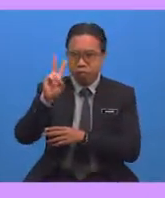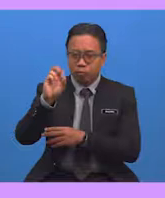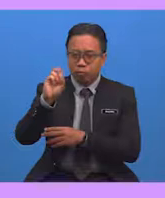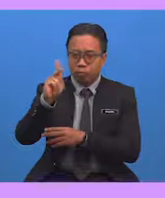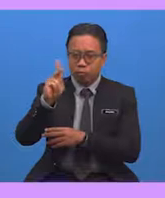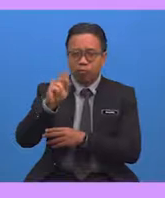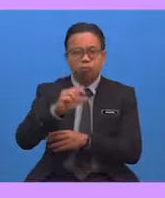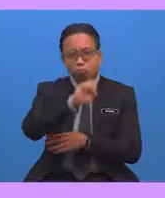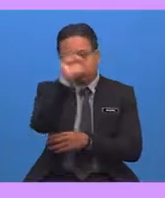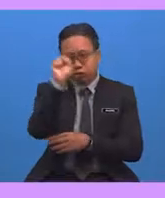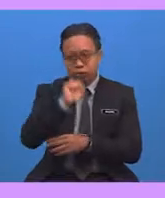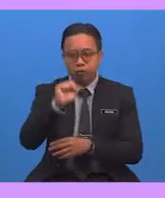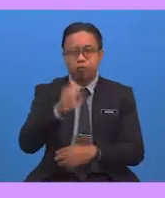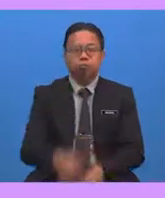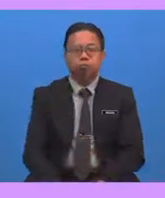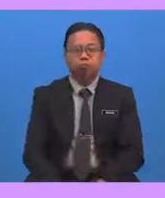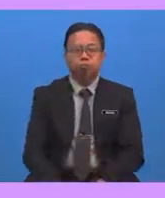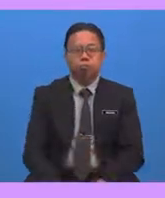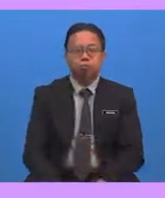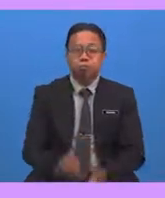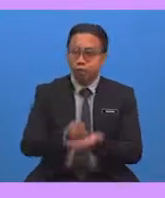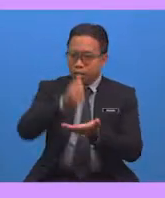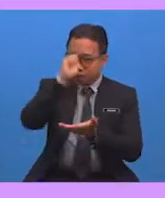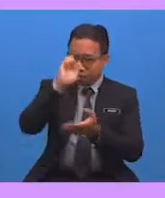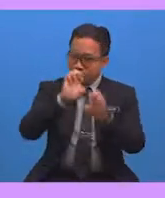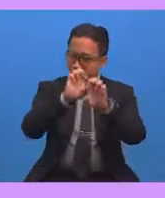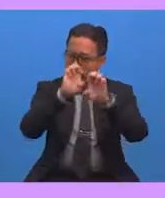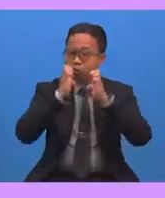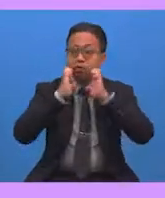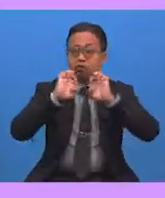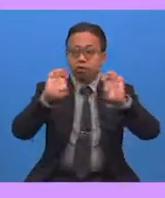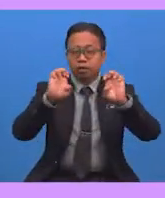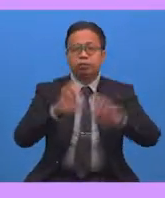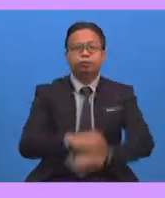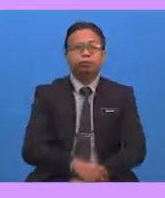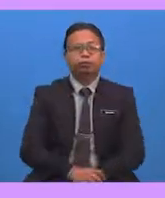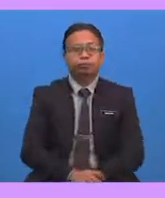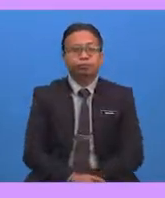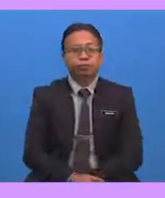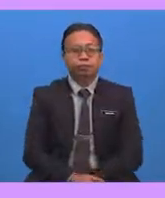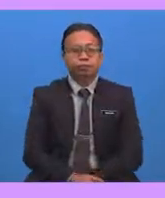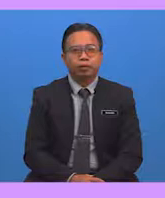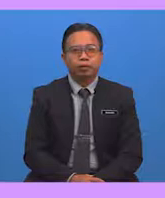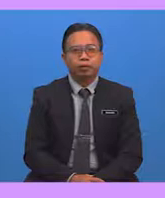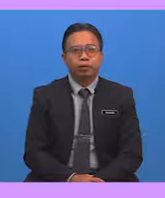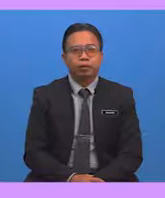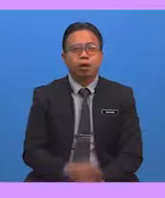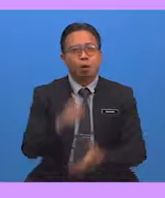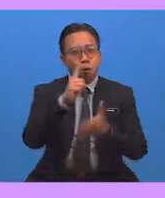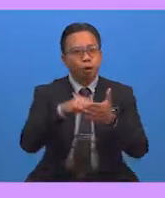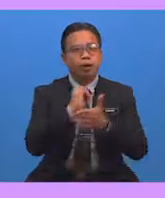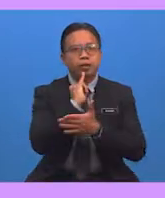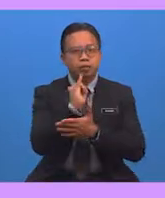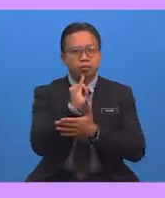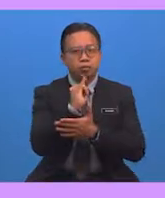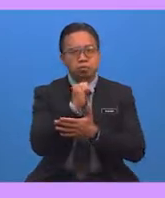academic excellence? Here, the writer defines what academic excellence is and what it